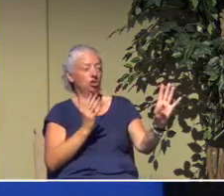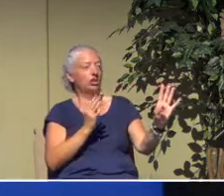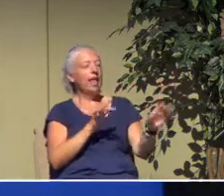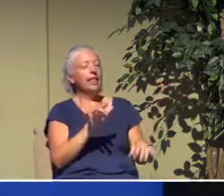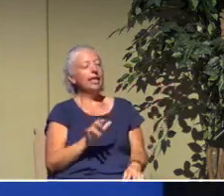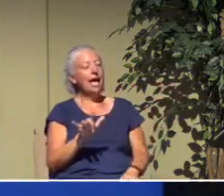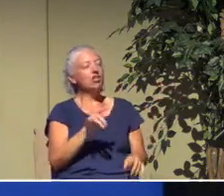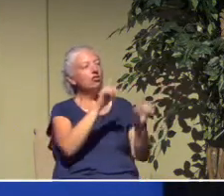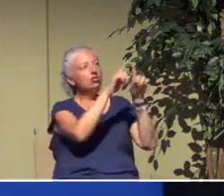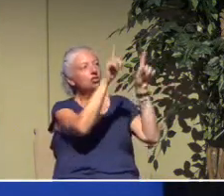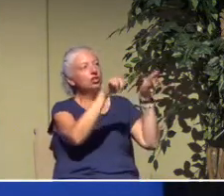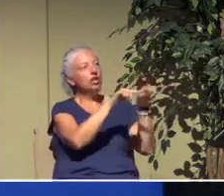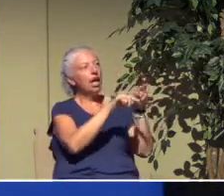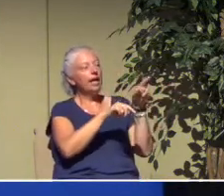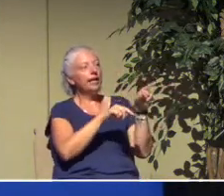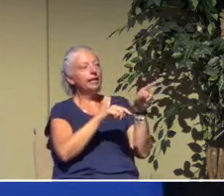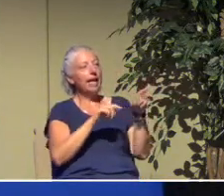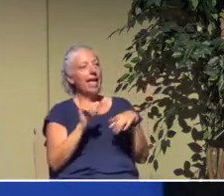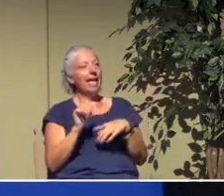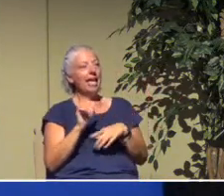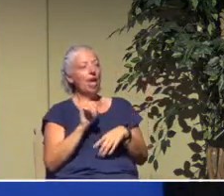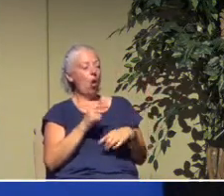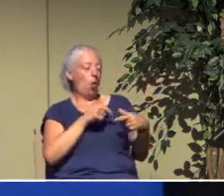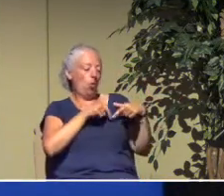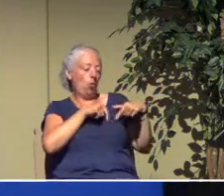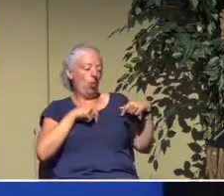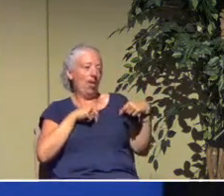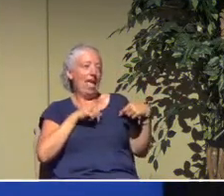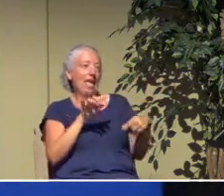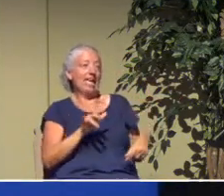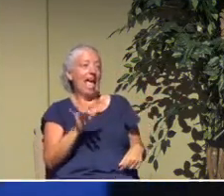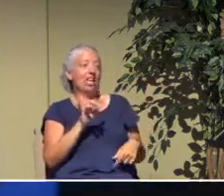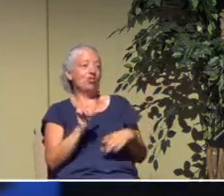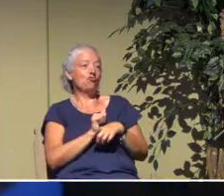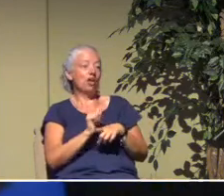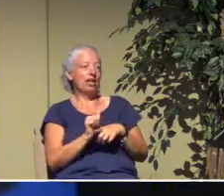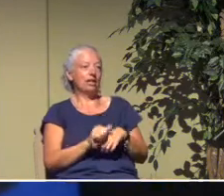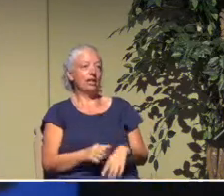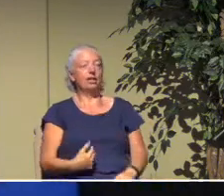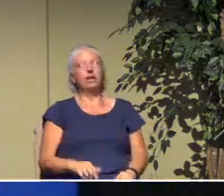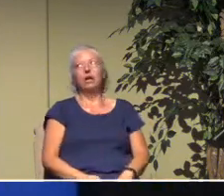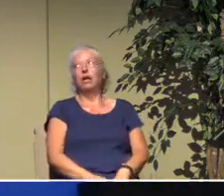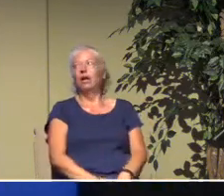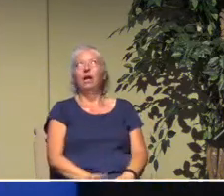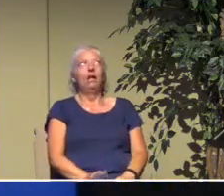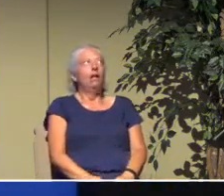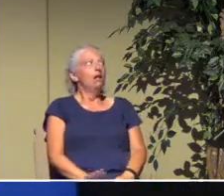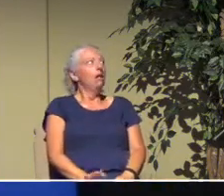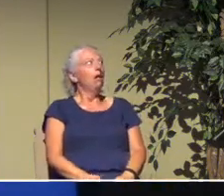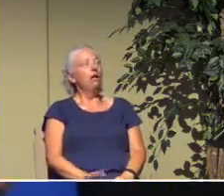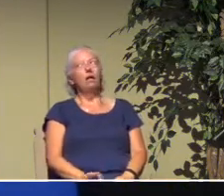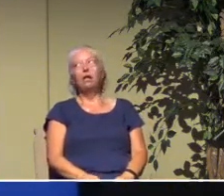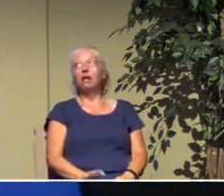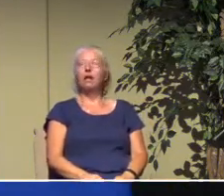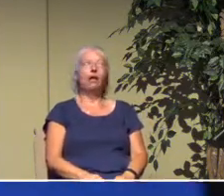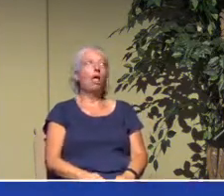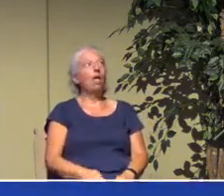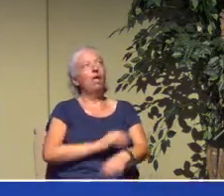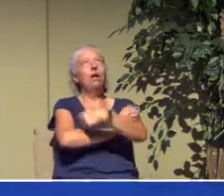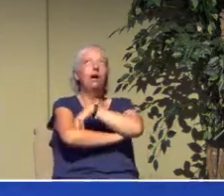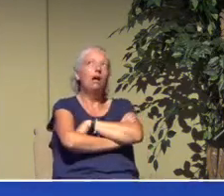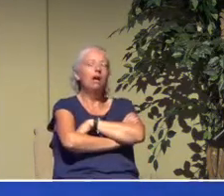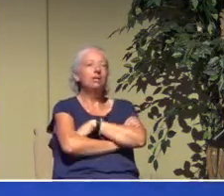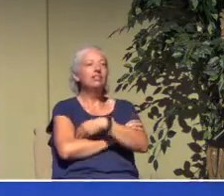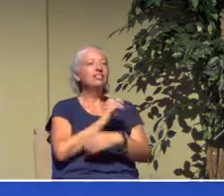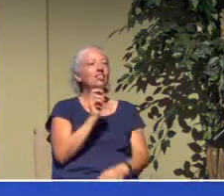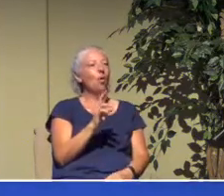that says cashier in training. Well, you have two choices. You can tap your foot and look down and look at your watch, or you can